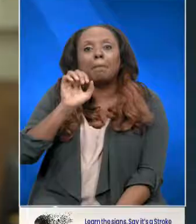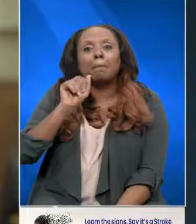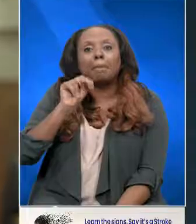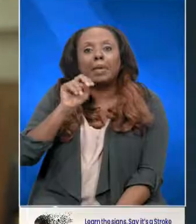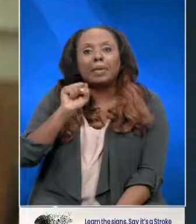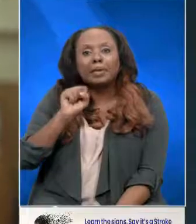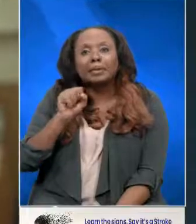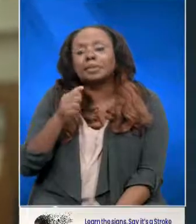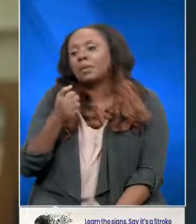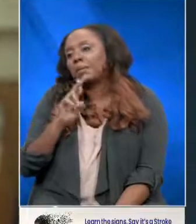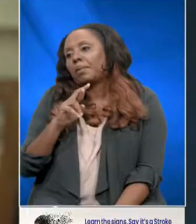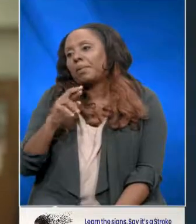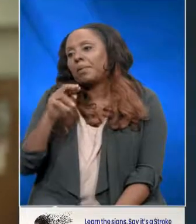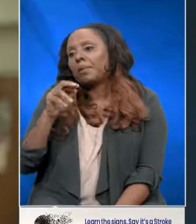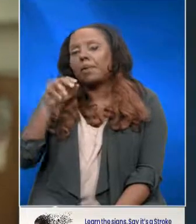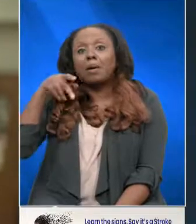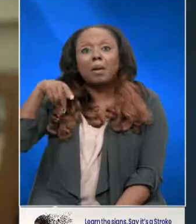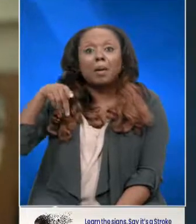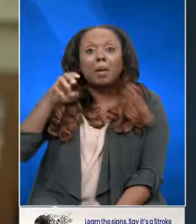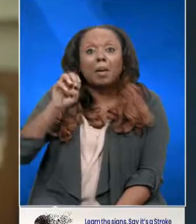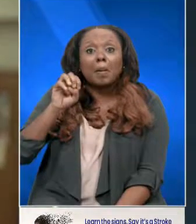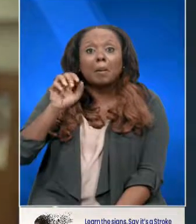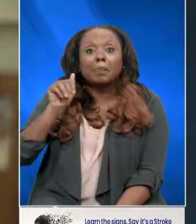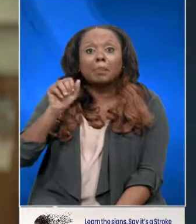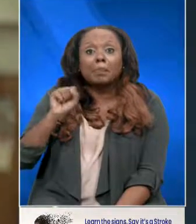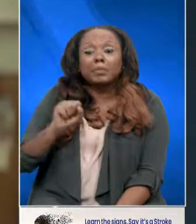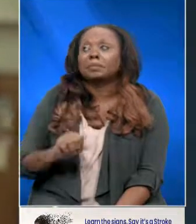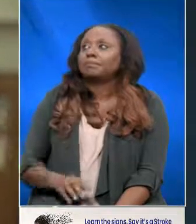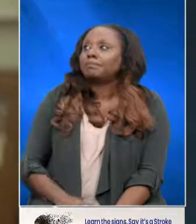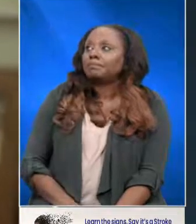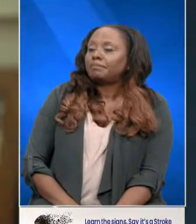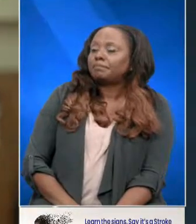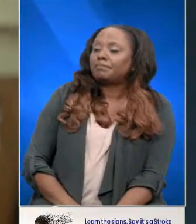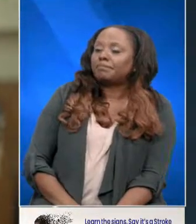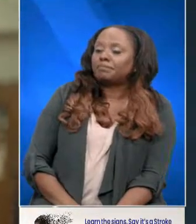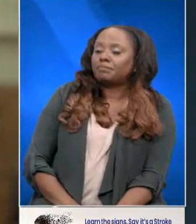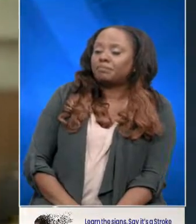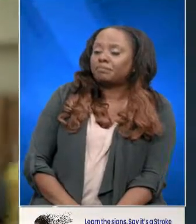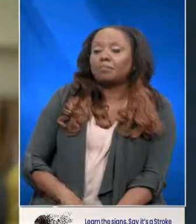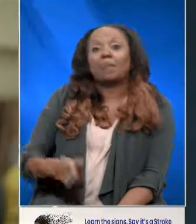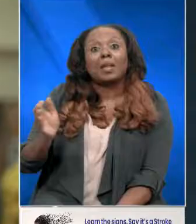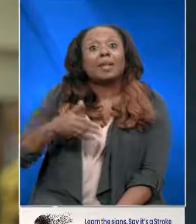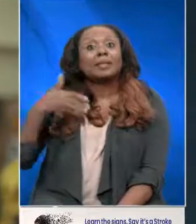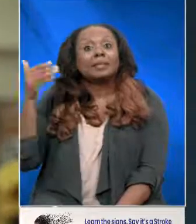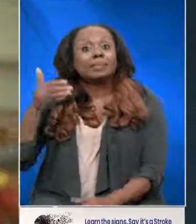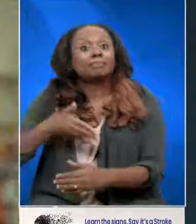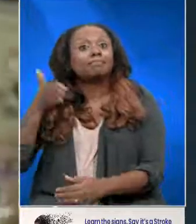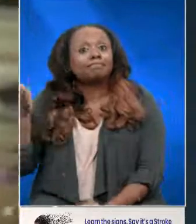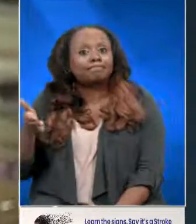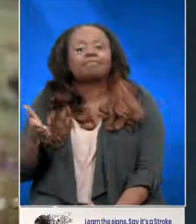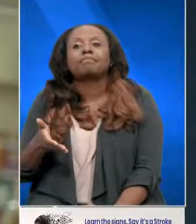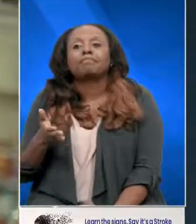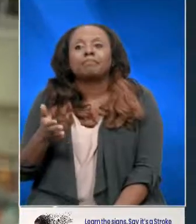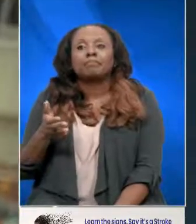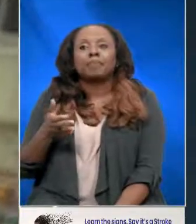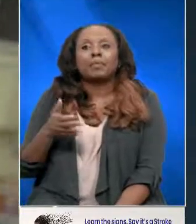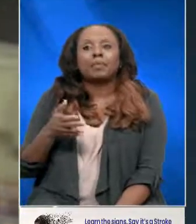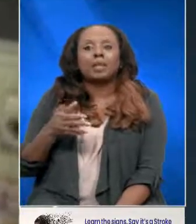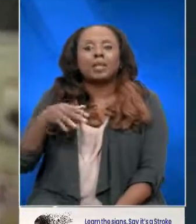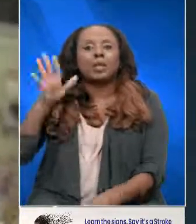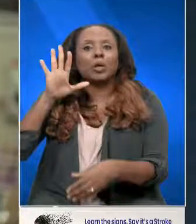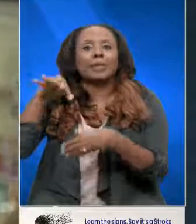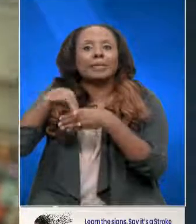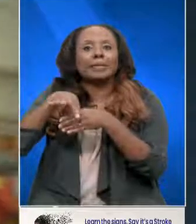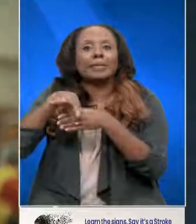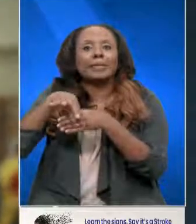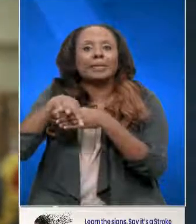sometimes you have to be mindful of the amount of caffeine in it, caffeine which is a naturally occurring substance. But sometimes these herbal products or these